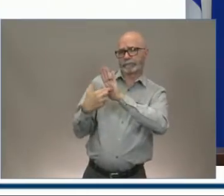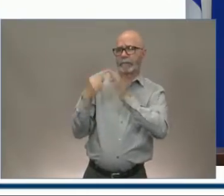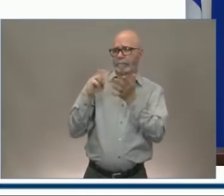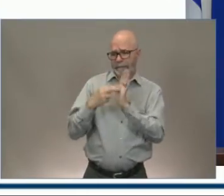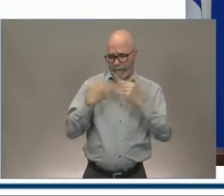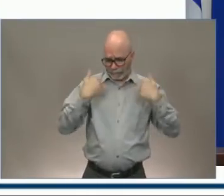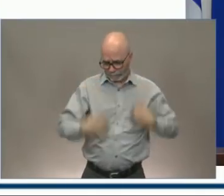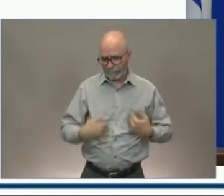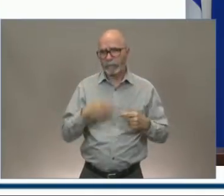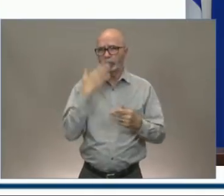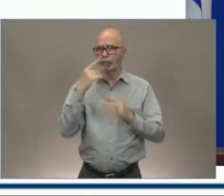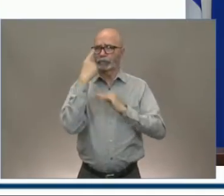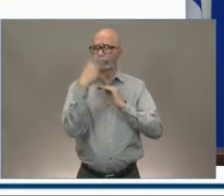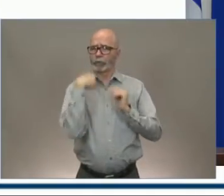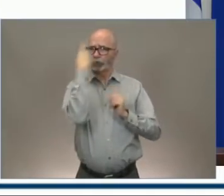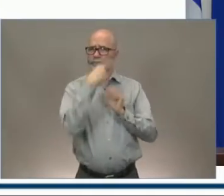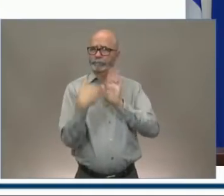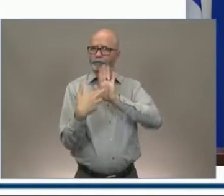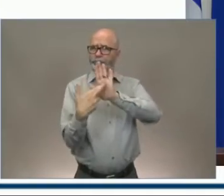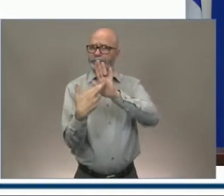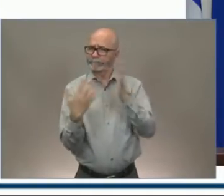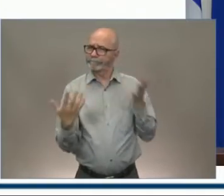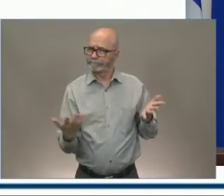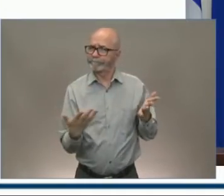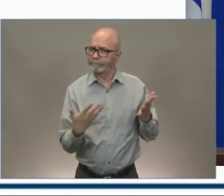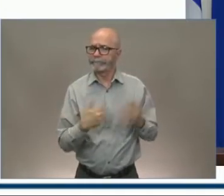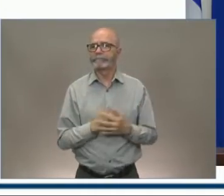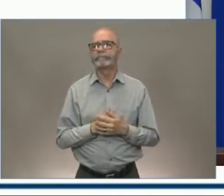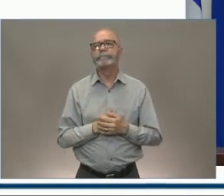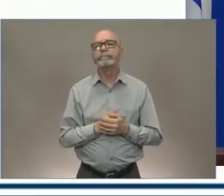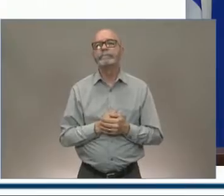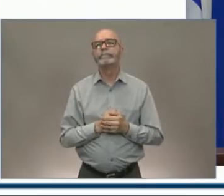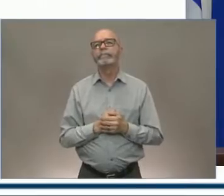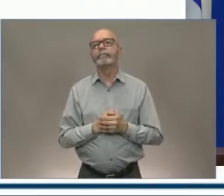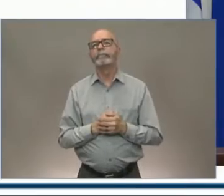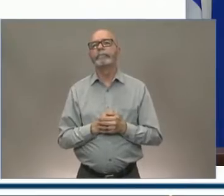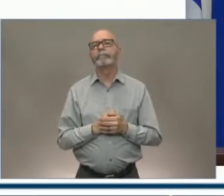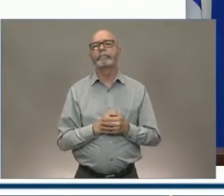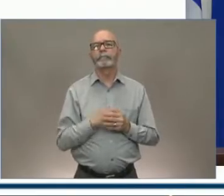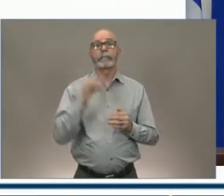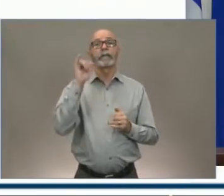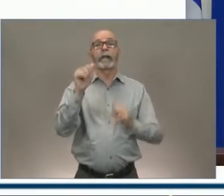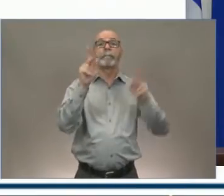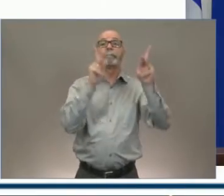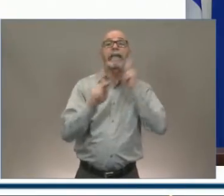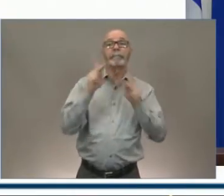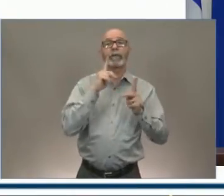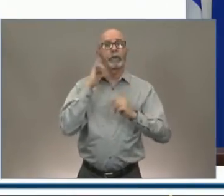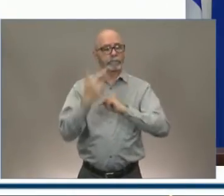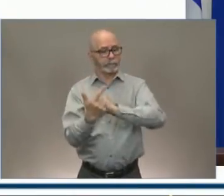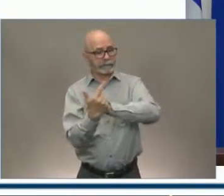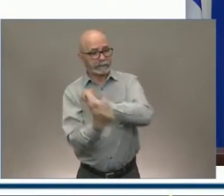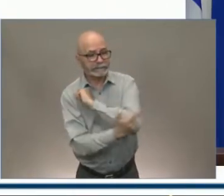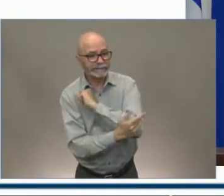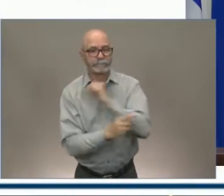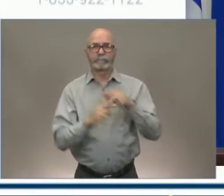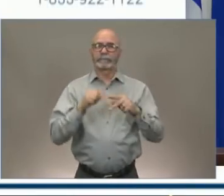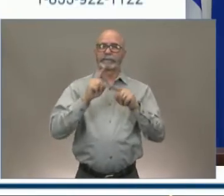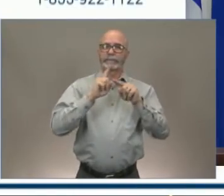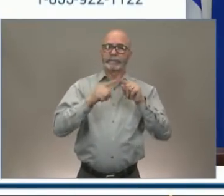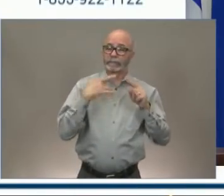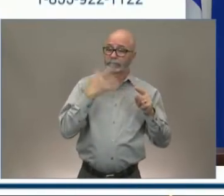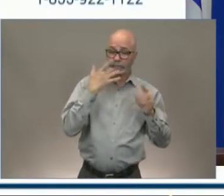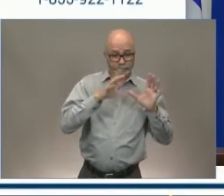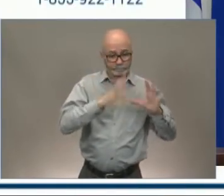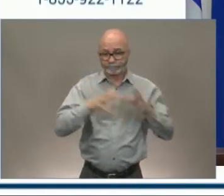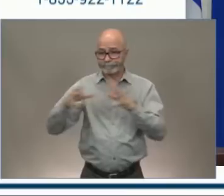We're engaged in discussions, the three House leaders, about how the legislature will look. I prefer to be in person for some meetings. I